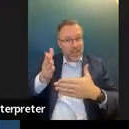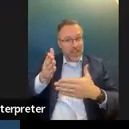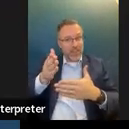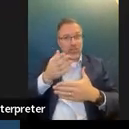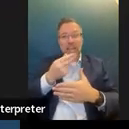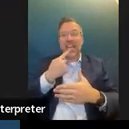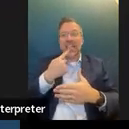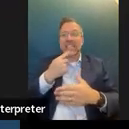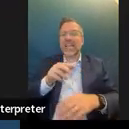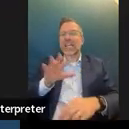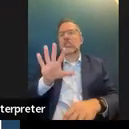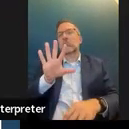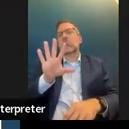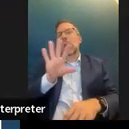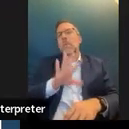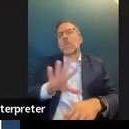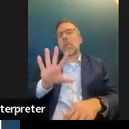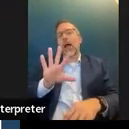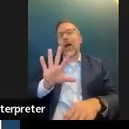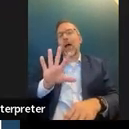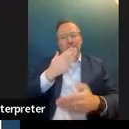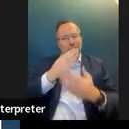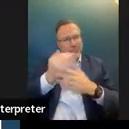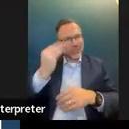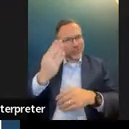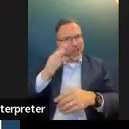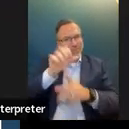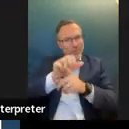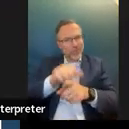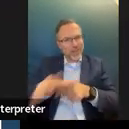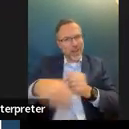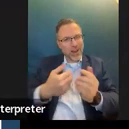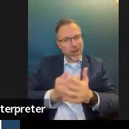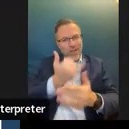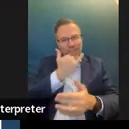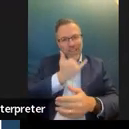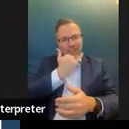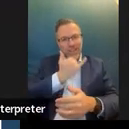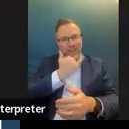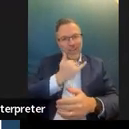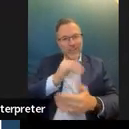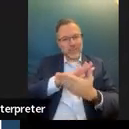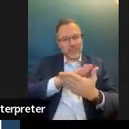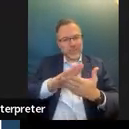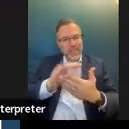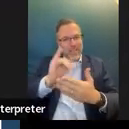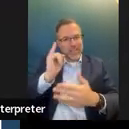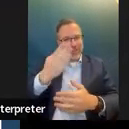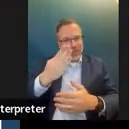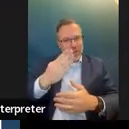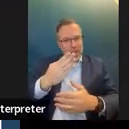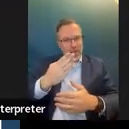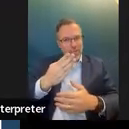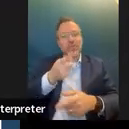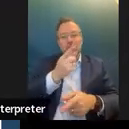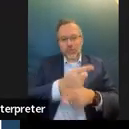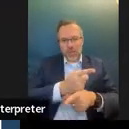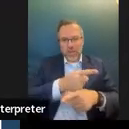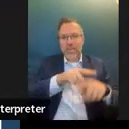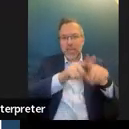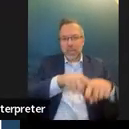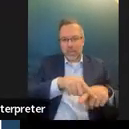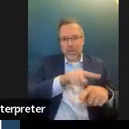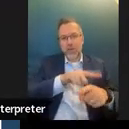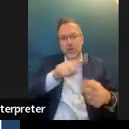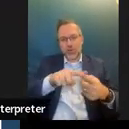approximately 10 to 15%. You guys got all of the things there. Nice job. Yep, jumps from dependent to